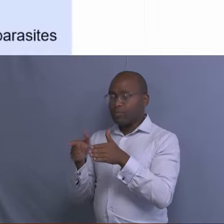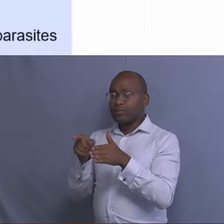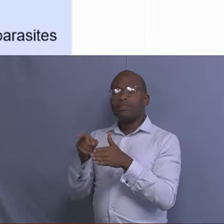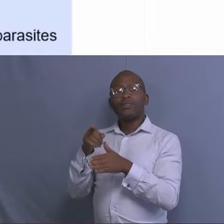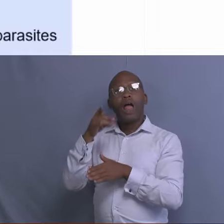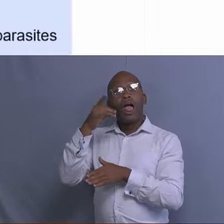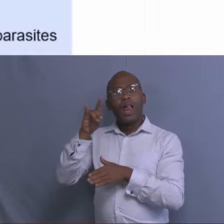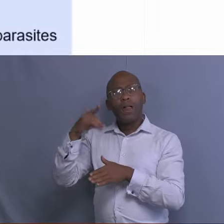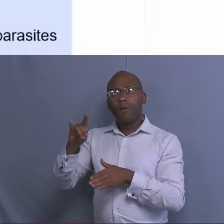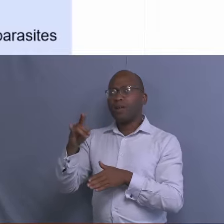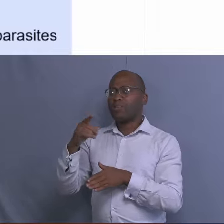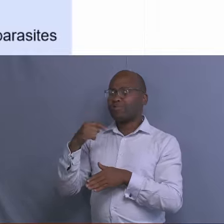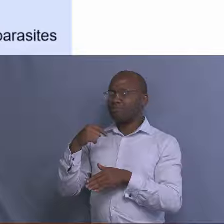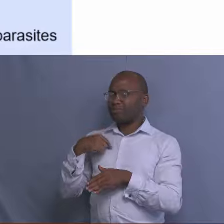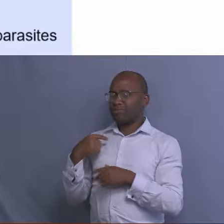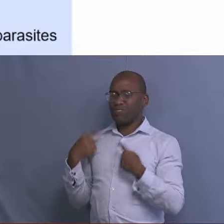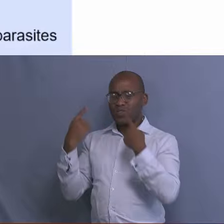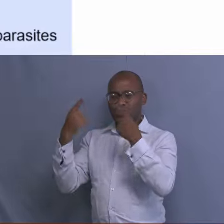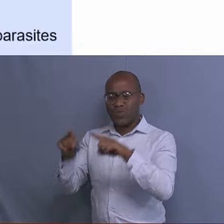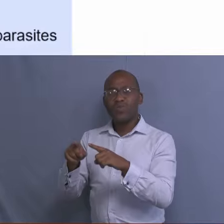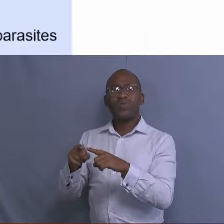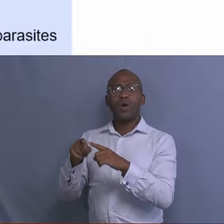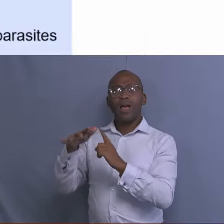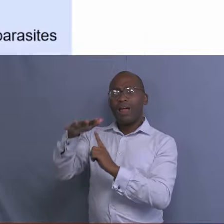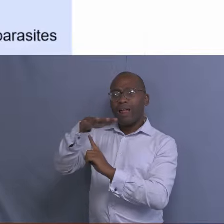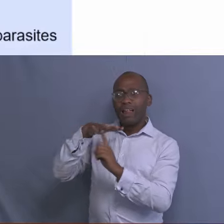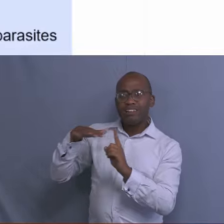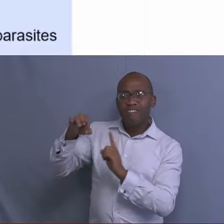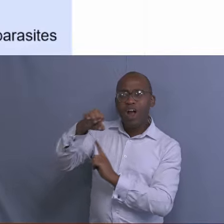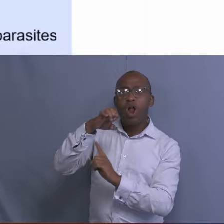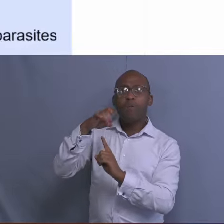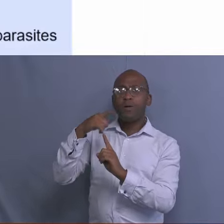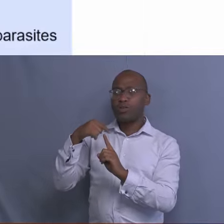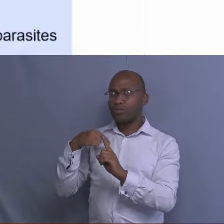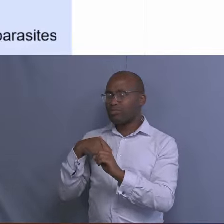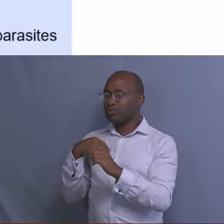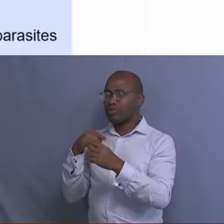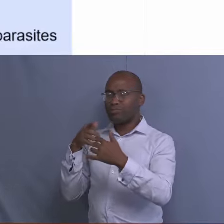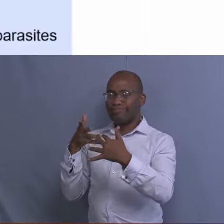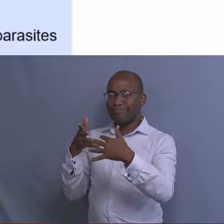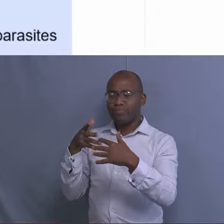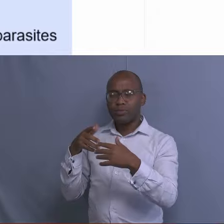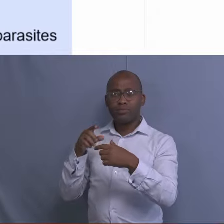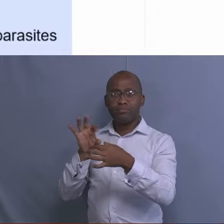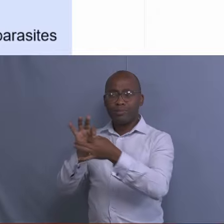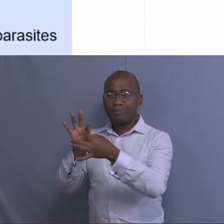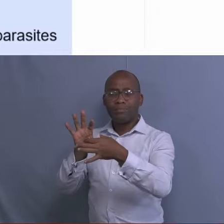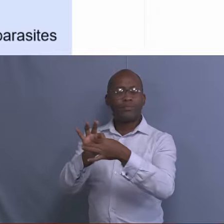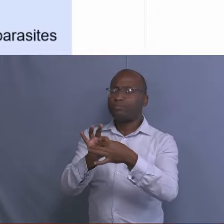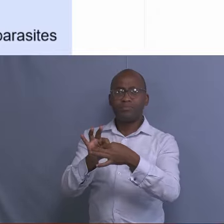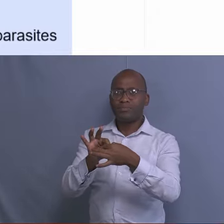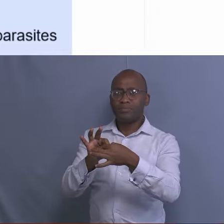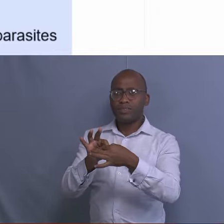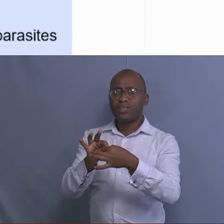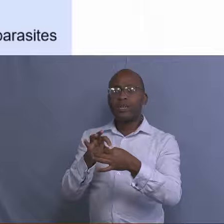with the environment. Hence, we have sustainable